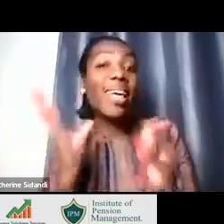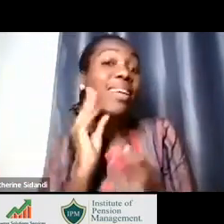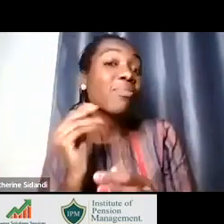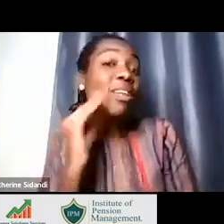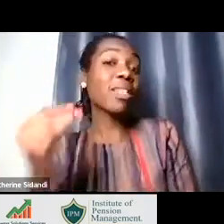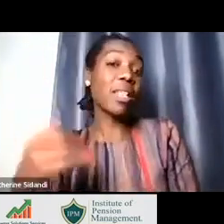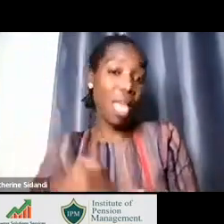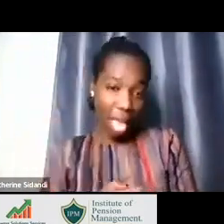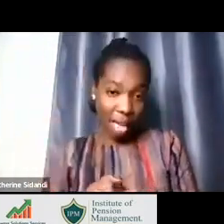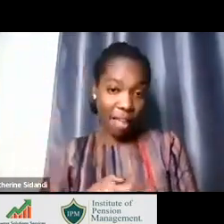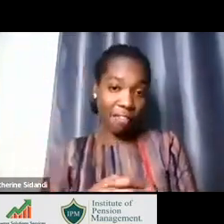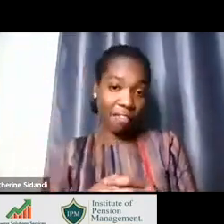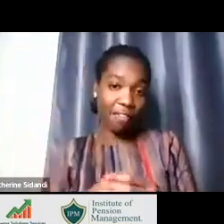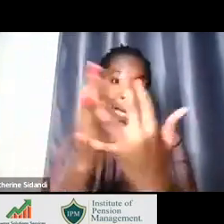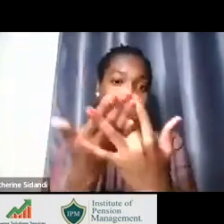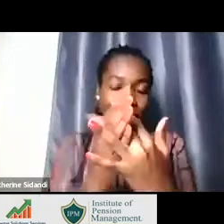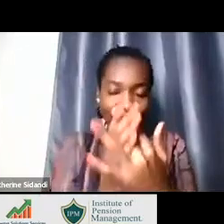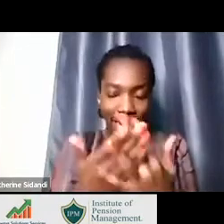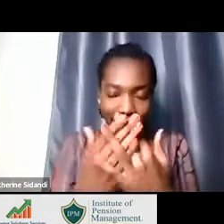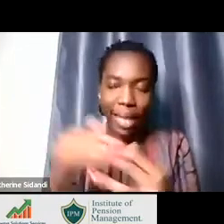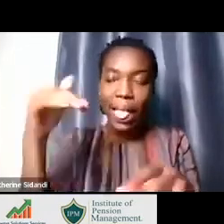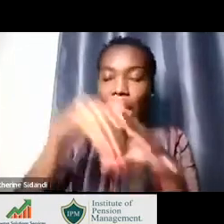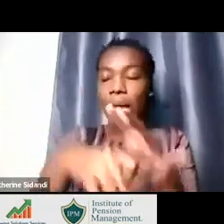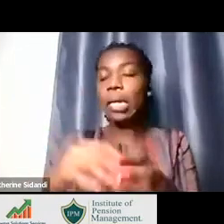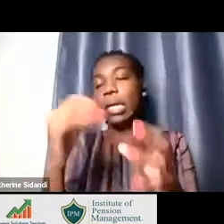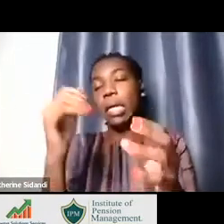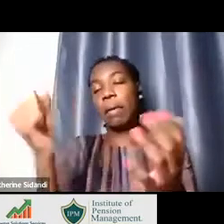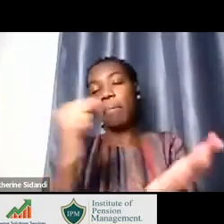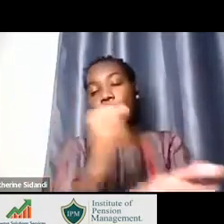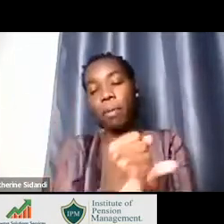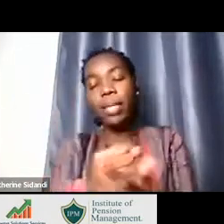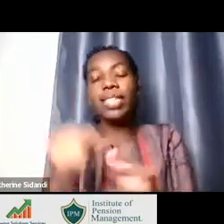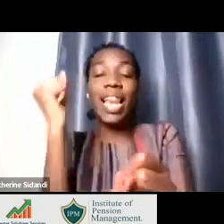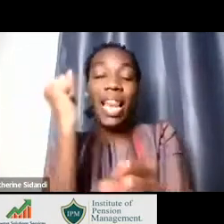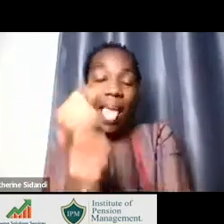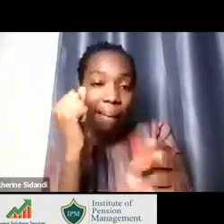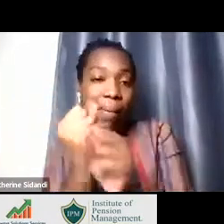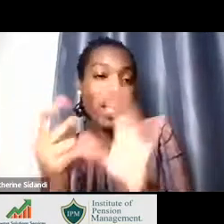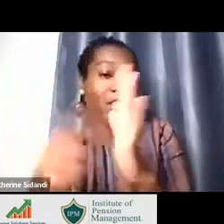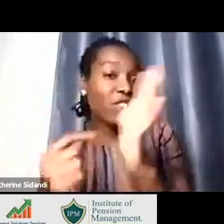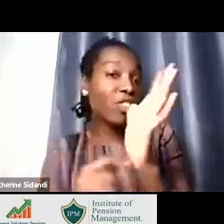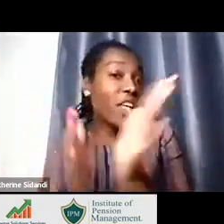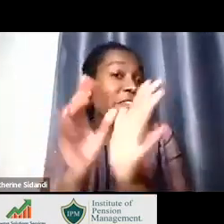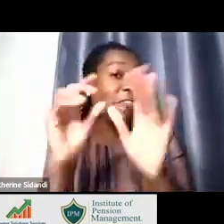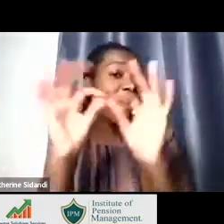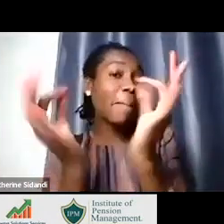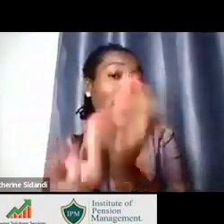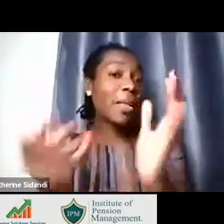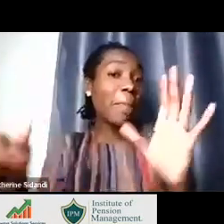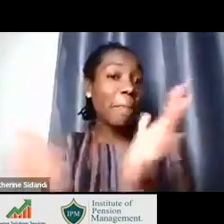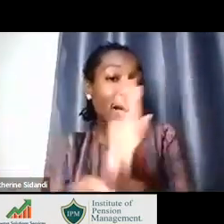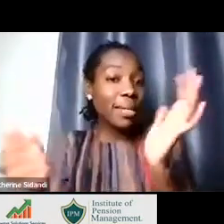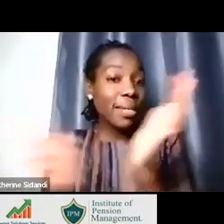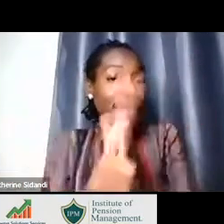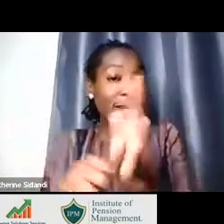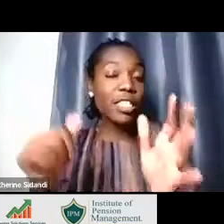having mediated in employment and labor issues and family matters within East Africa and in South African